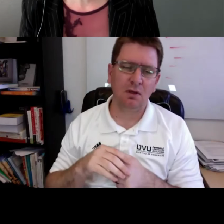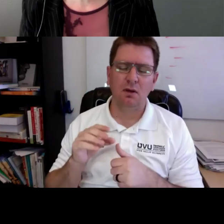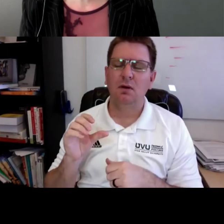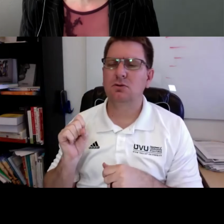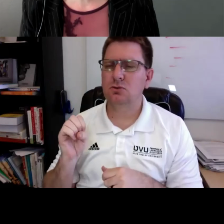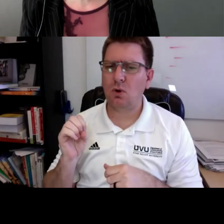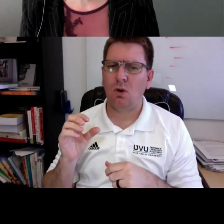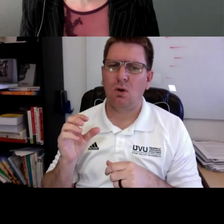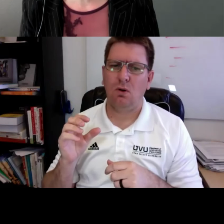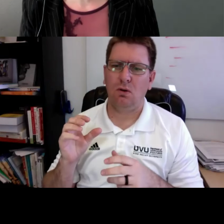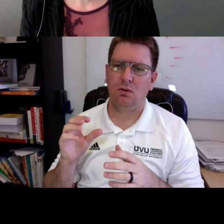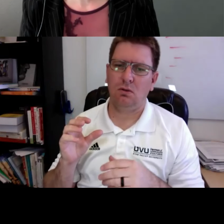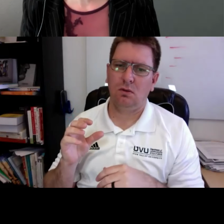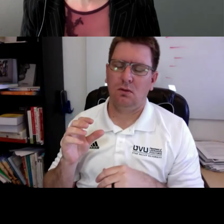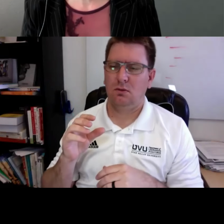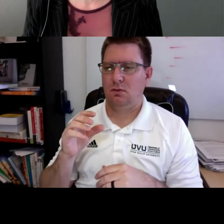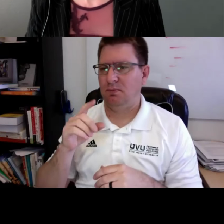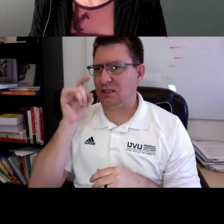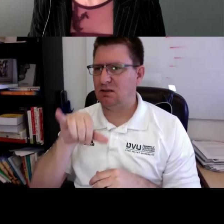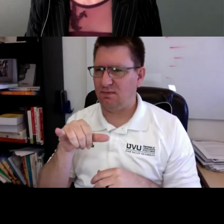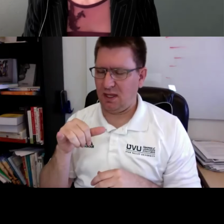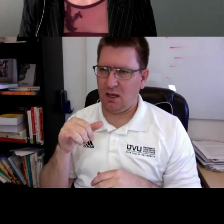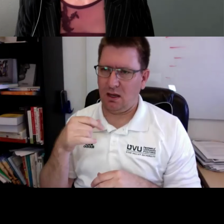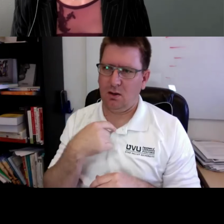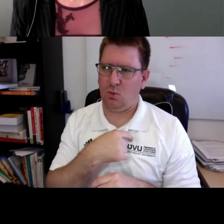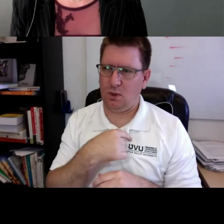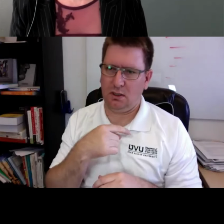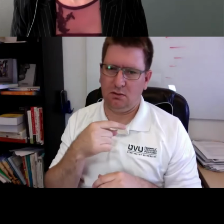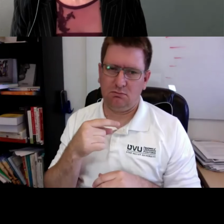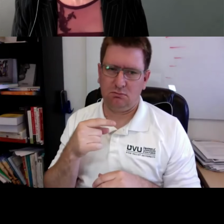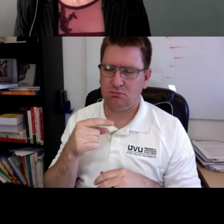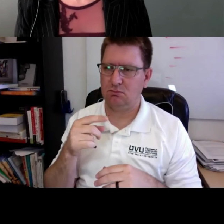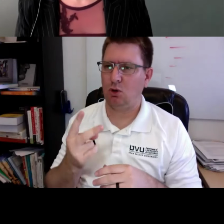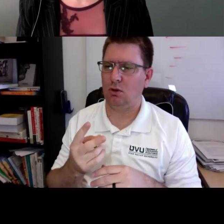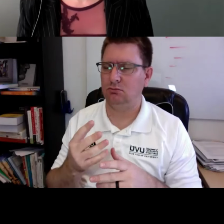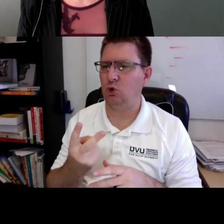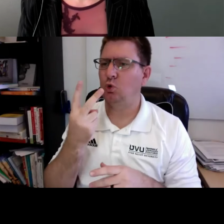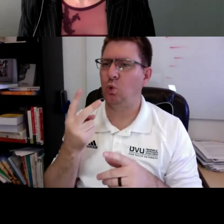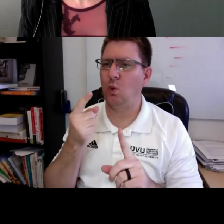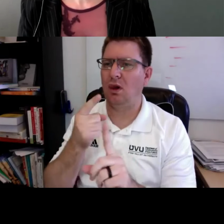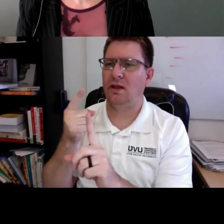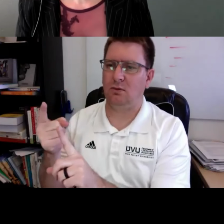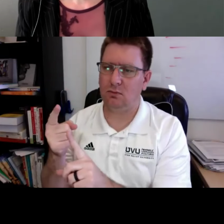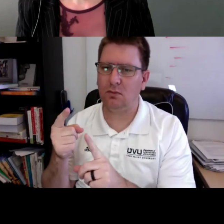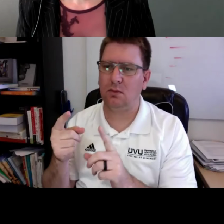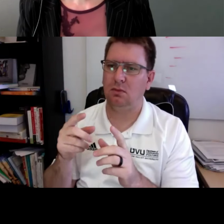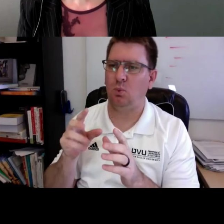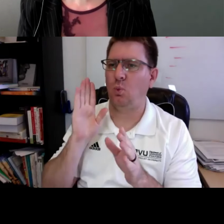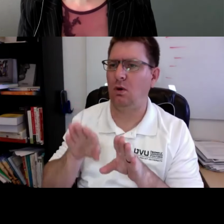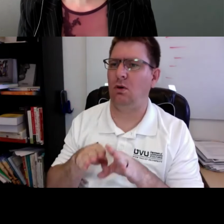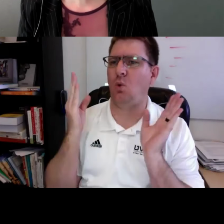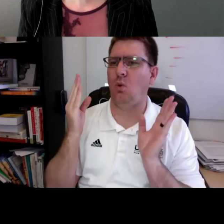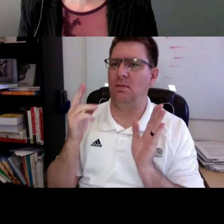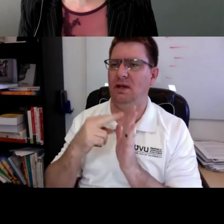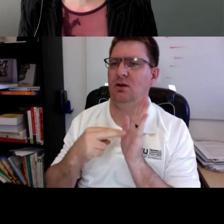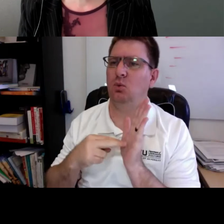building, all within one campus. And so because of that, we have